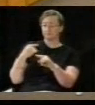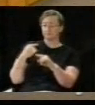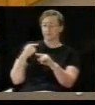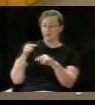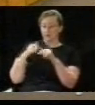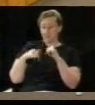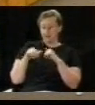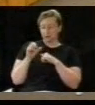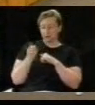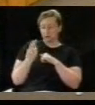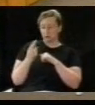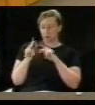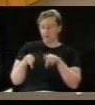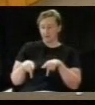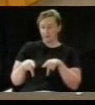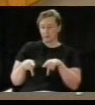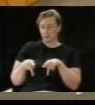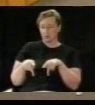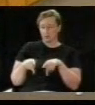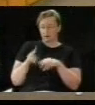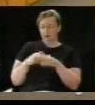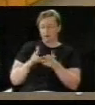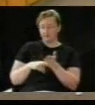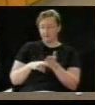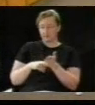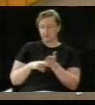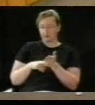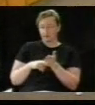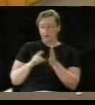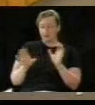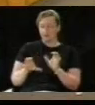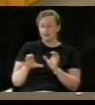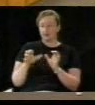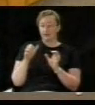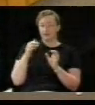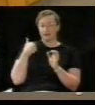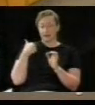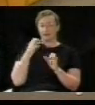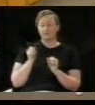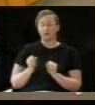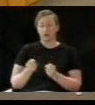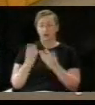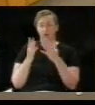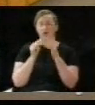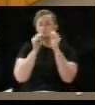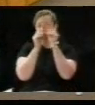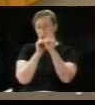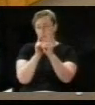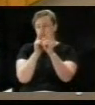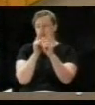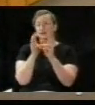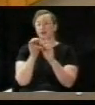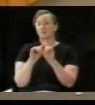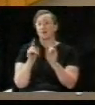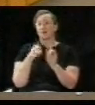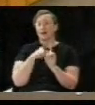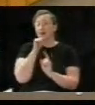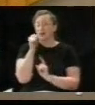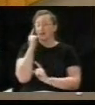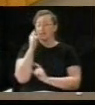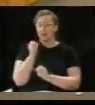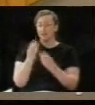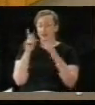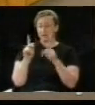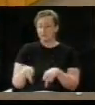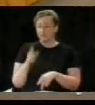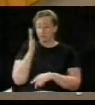signed on with Mr. Harmon, and it's my personal opinion they did it because we all have a lot of respect for Ivan, and if he asked, we'd like to go along with it. But I don't think a lot of